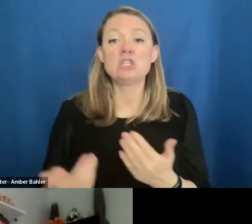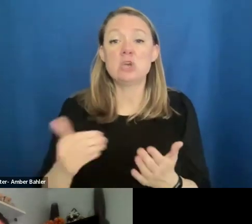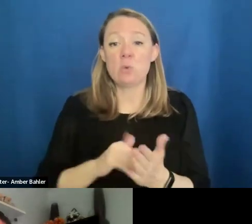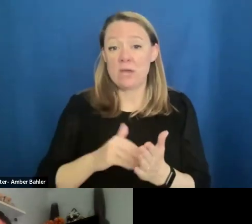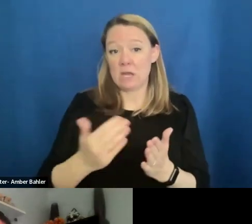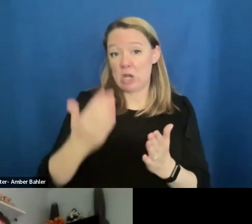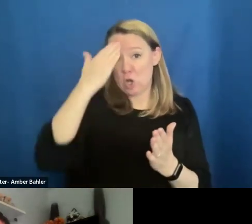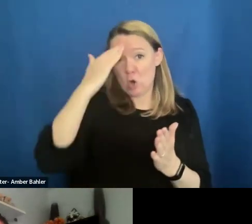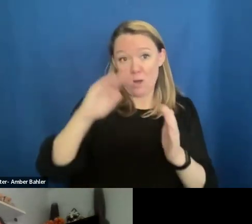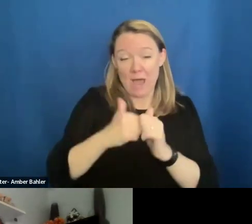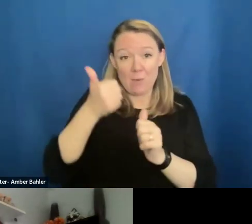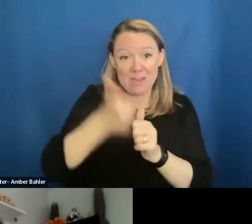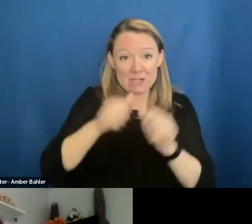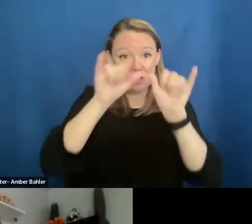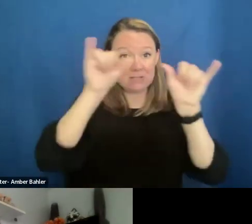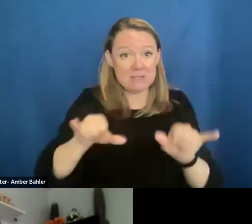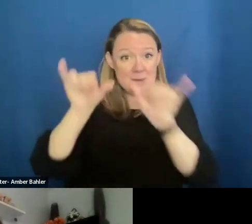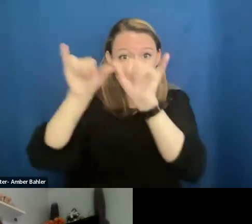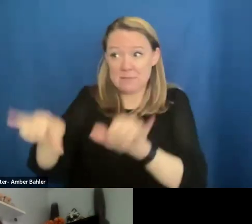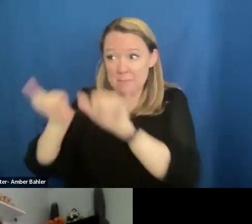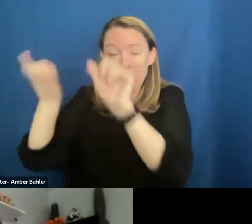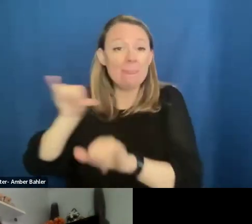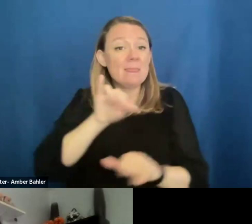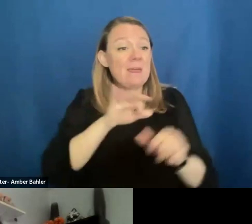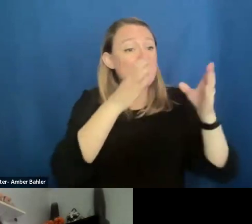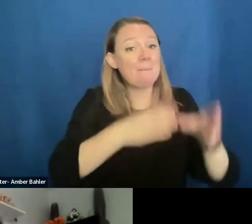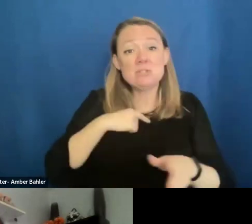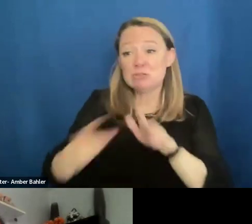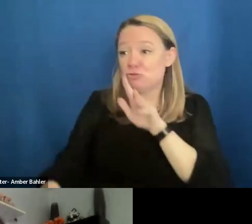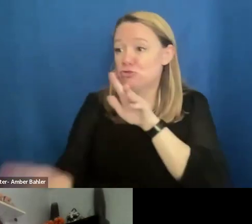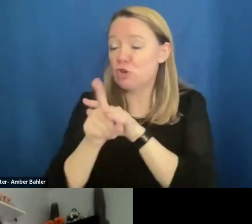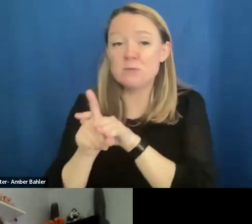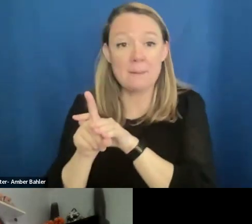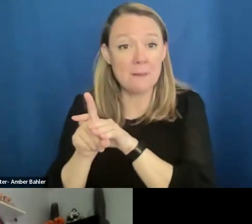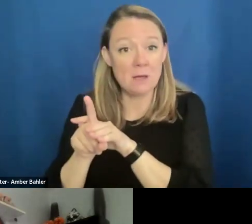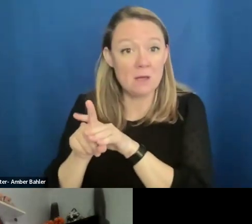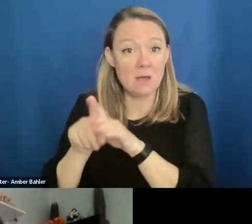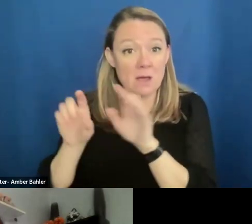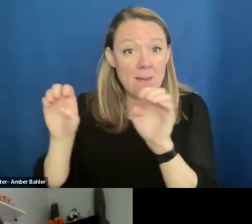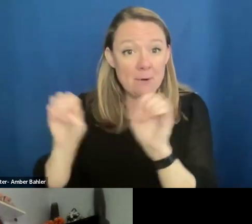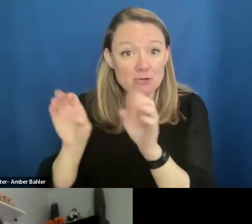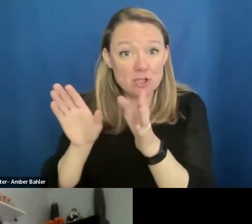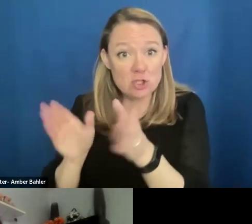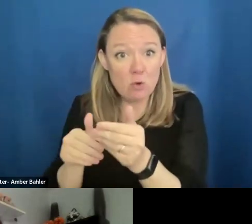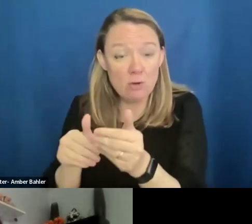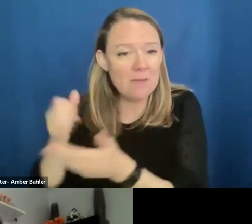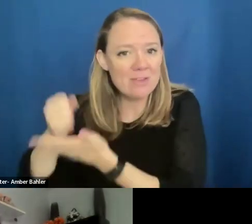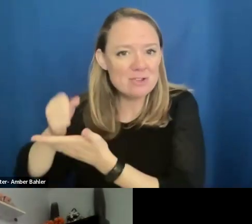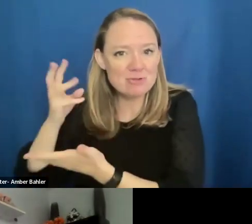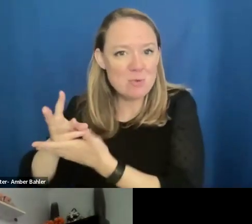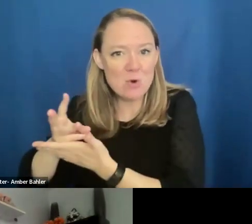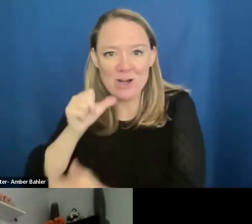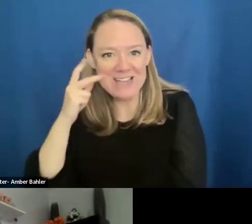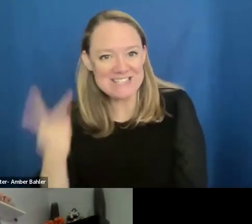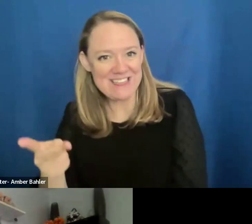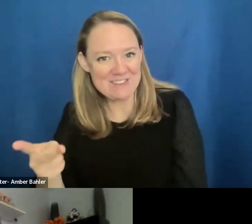If somebody goes to the emergency department, the social worker may not actually see that person ever. It might just be the medical doctor that sees them and then decides,